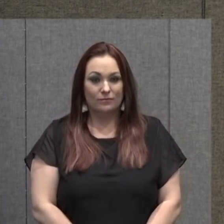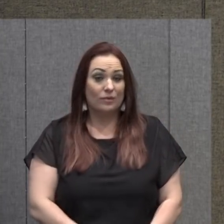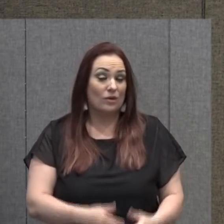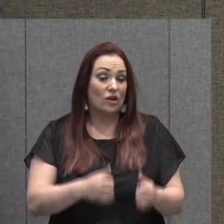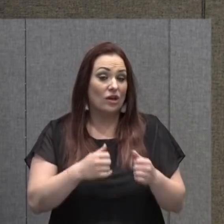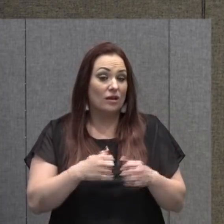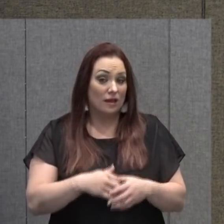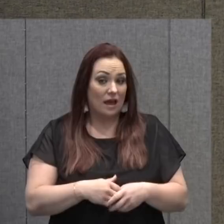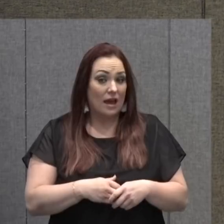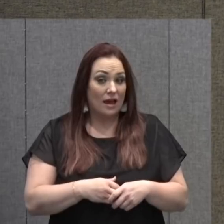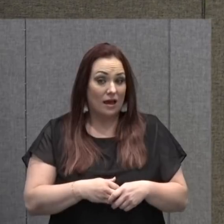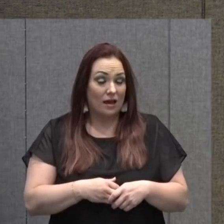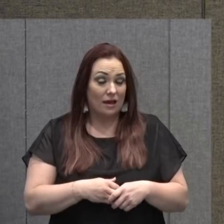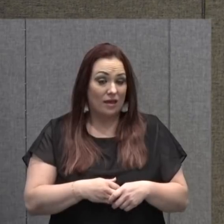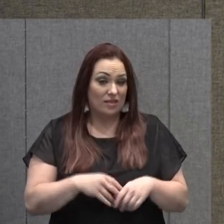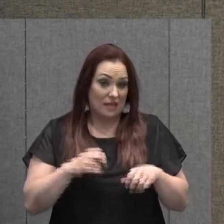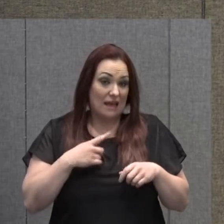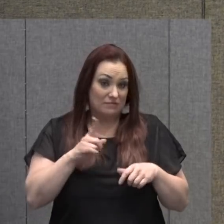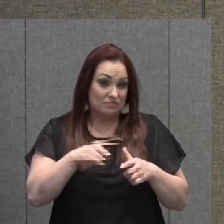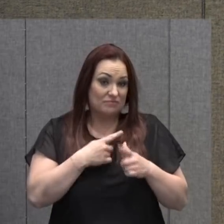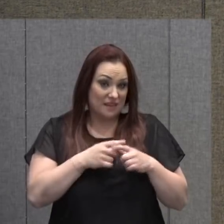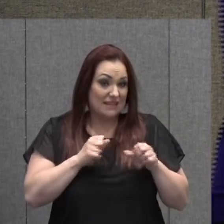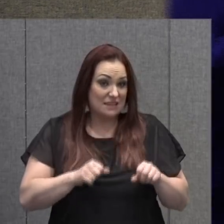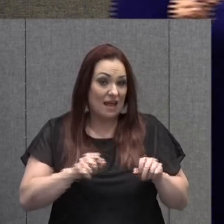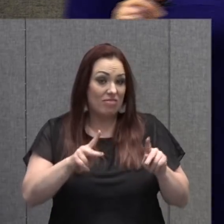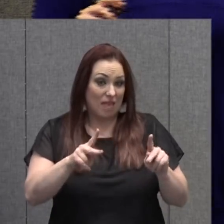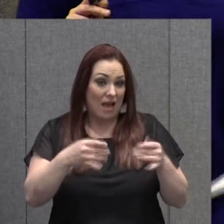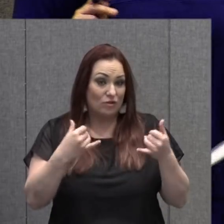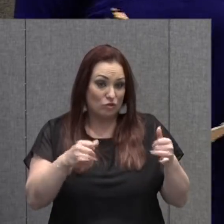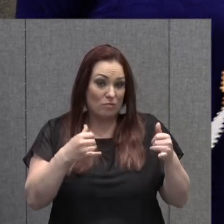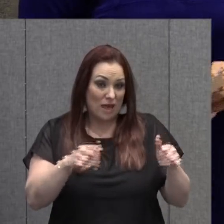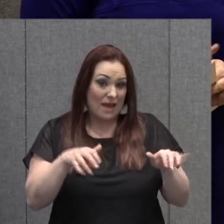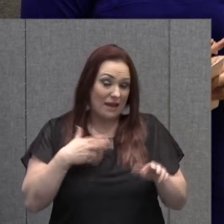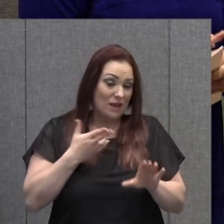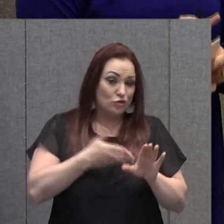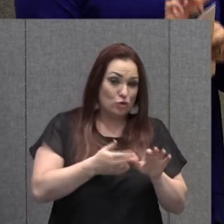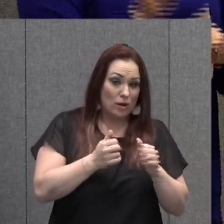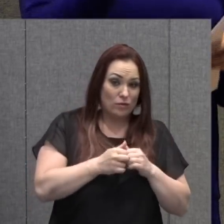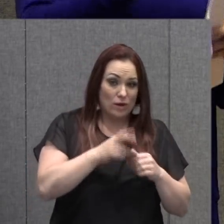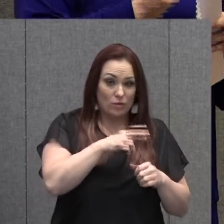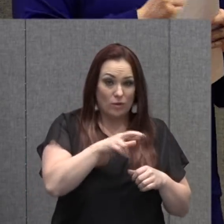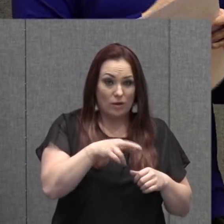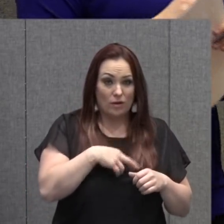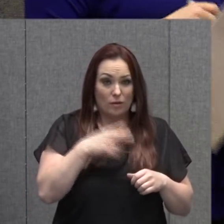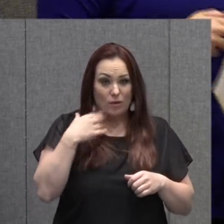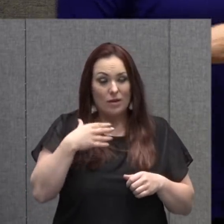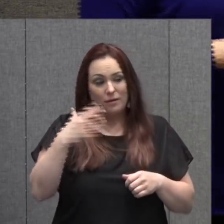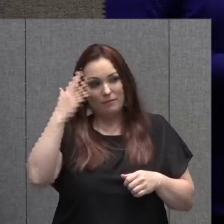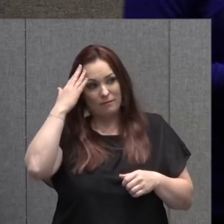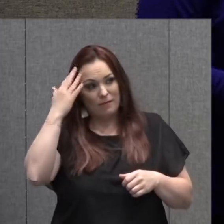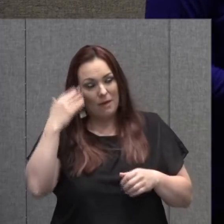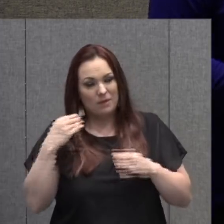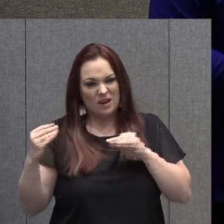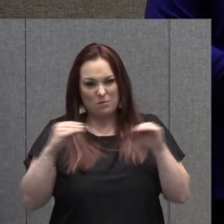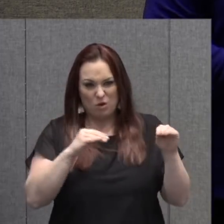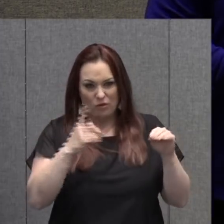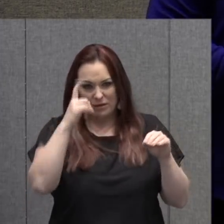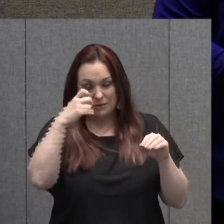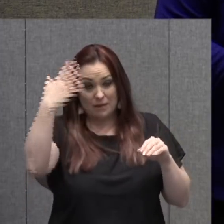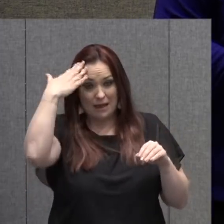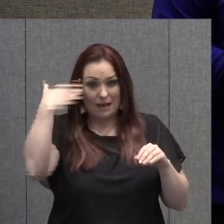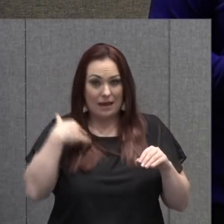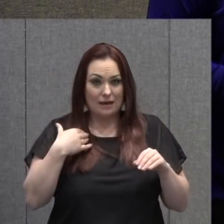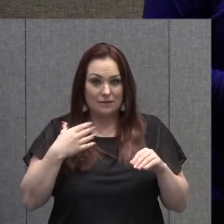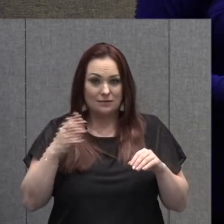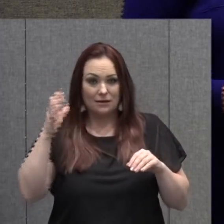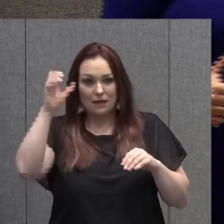with Roadrunners. Okay, let me go off to the side so you could see what I did. My head was kind of in the way. I'm